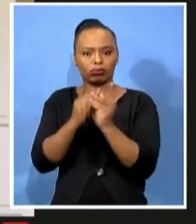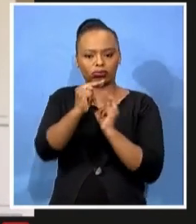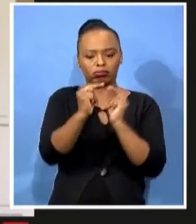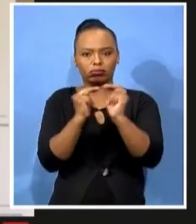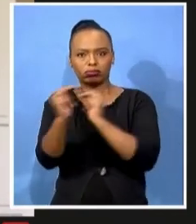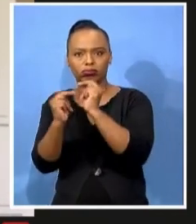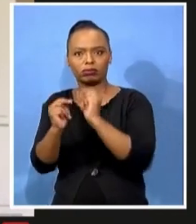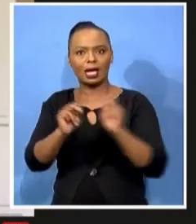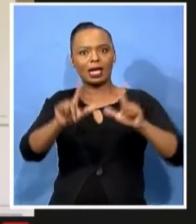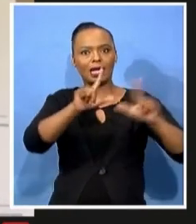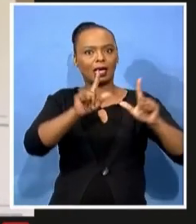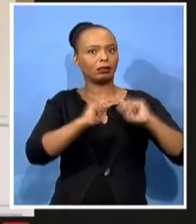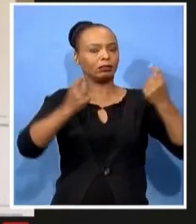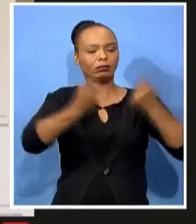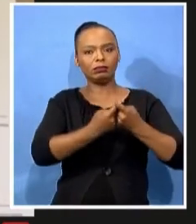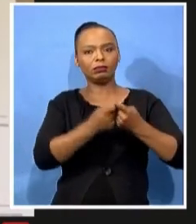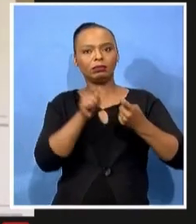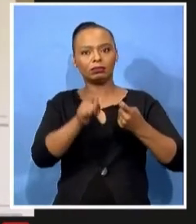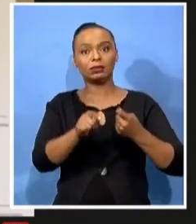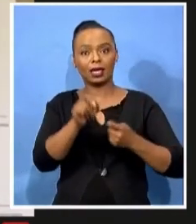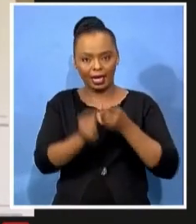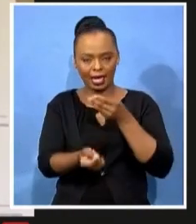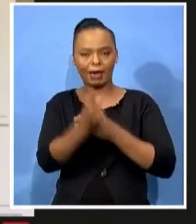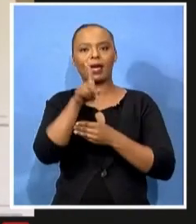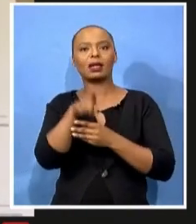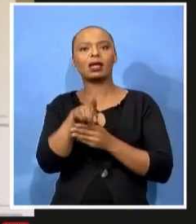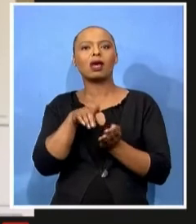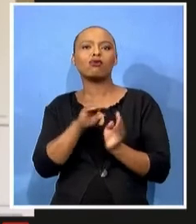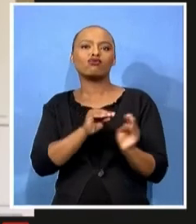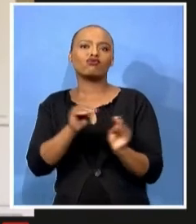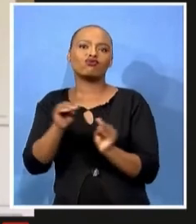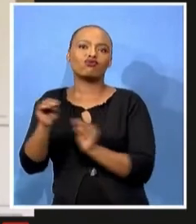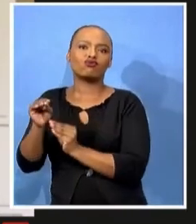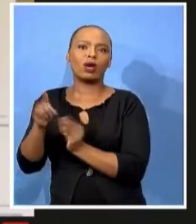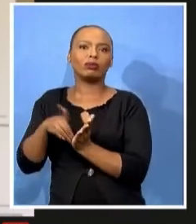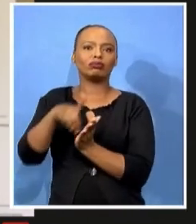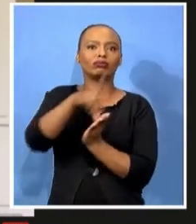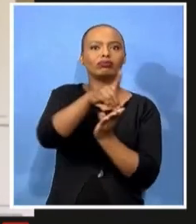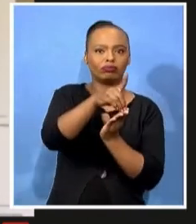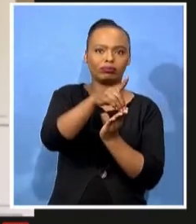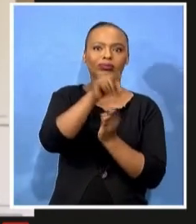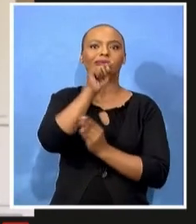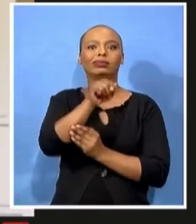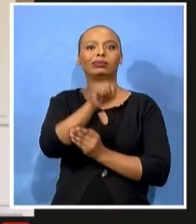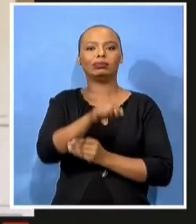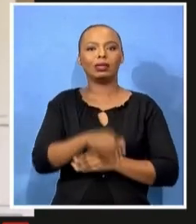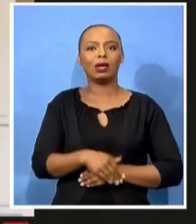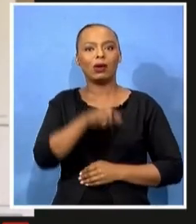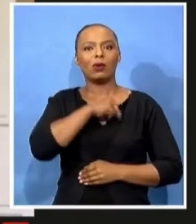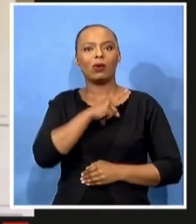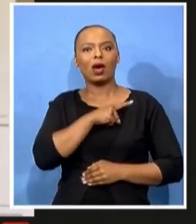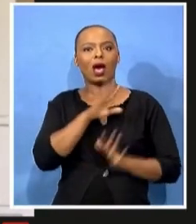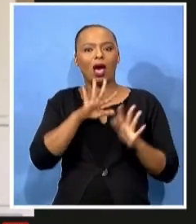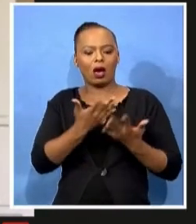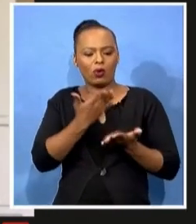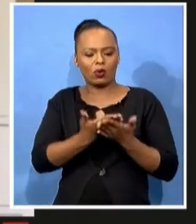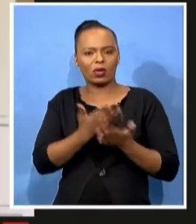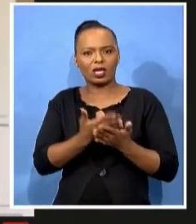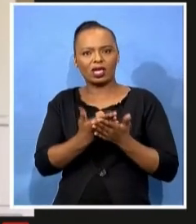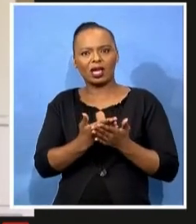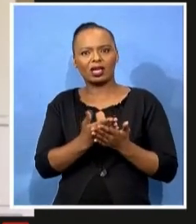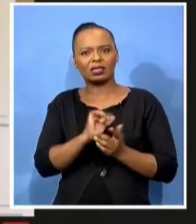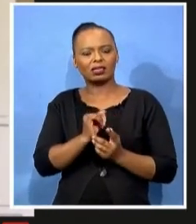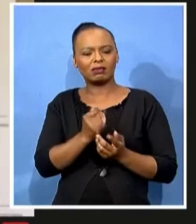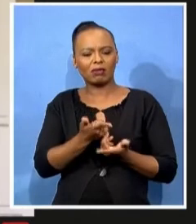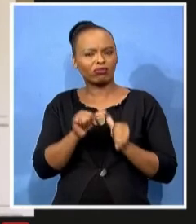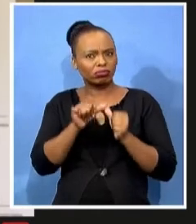the delay, to say what is the best way of expressing this kind of guarantee. And then between them and Treasury, it took a